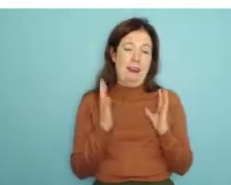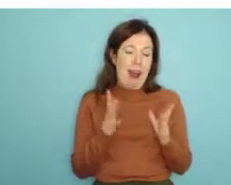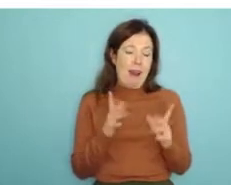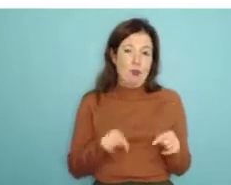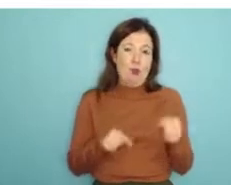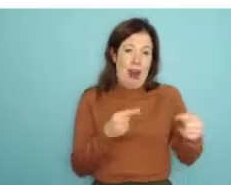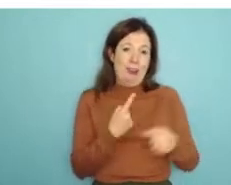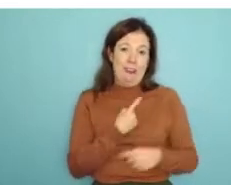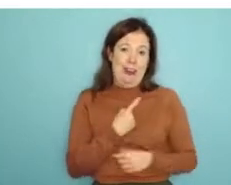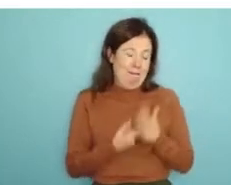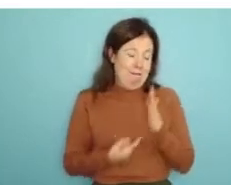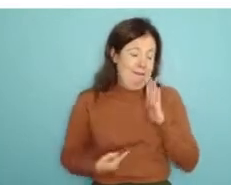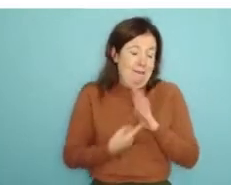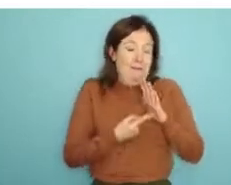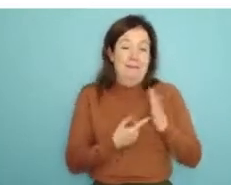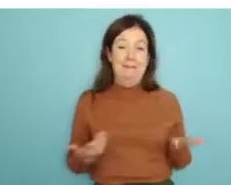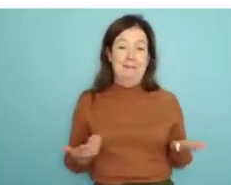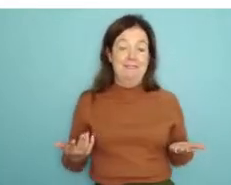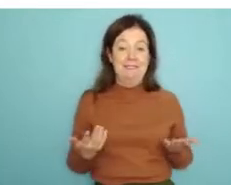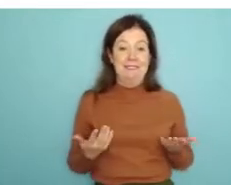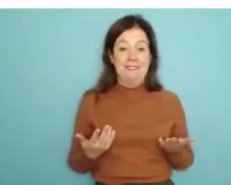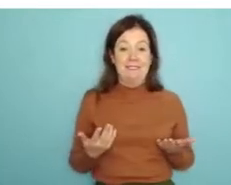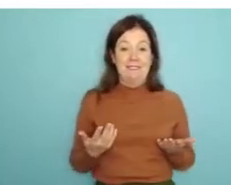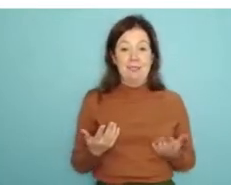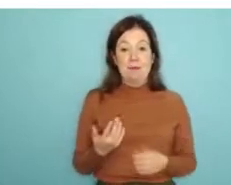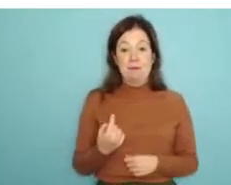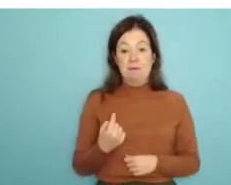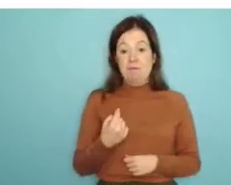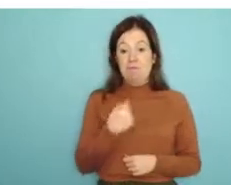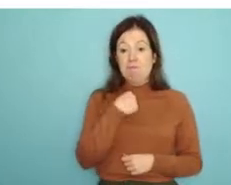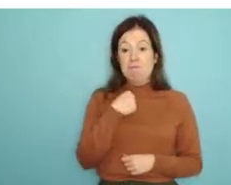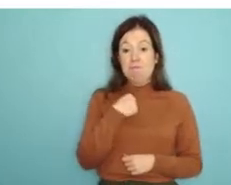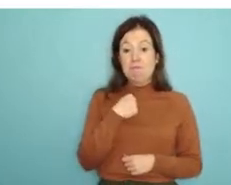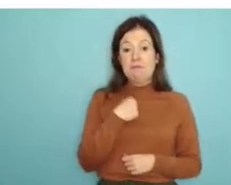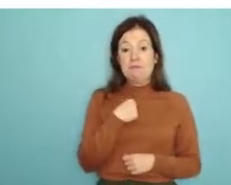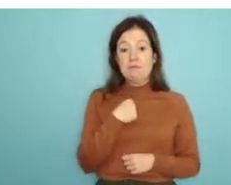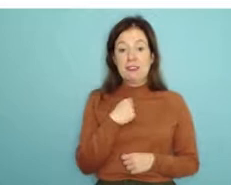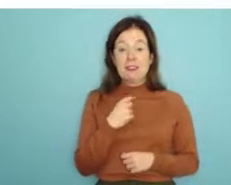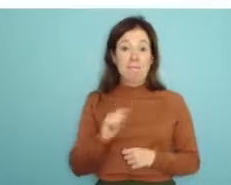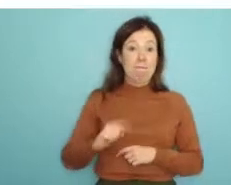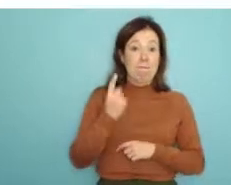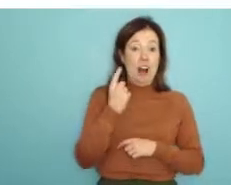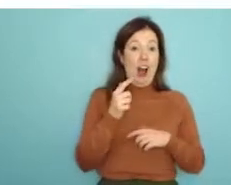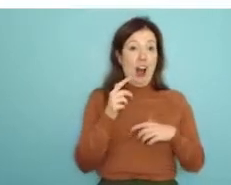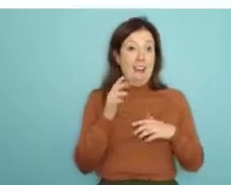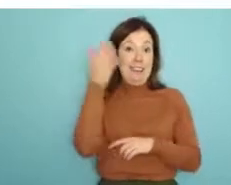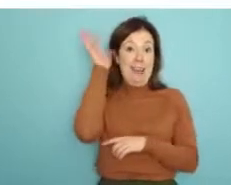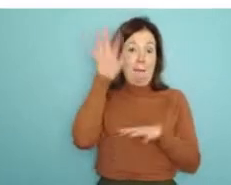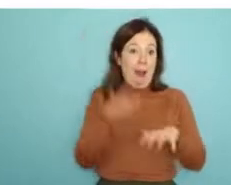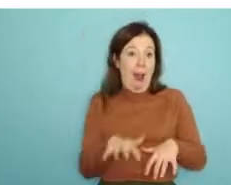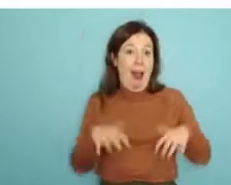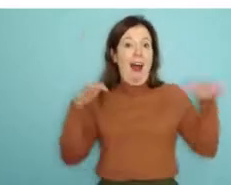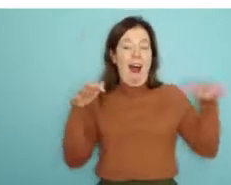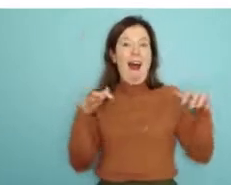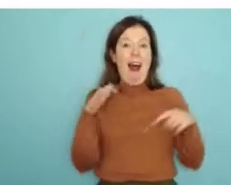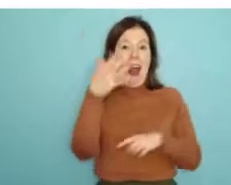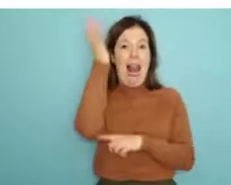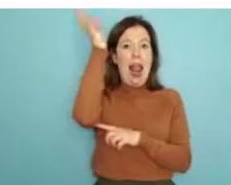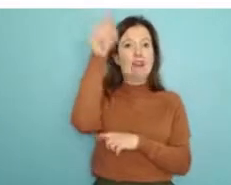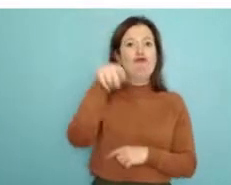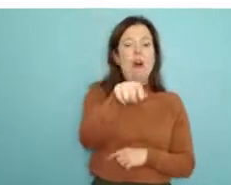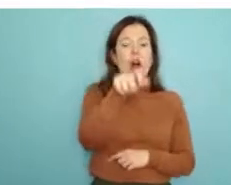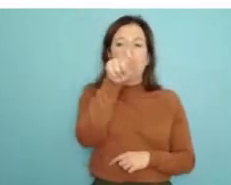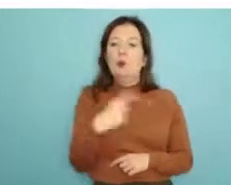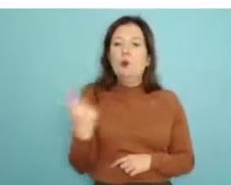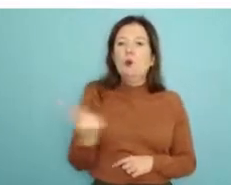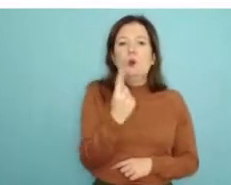yourself. So I mentioned sat there in my very first seminar and the lecturer asks, who wants to be the student